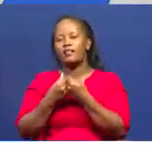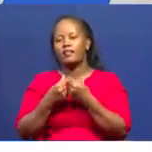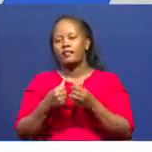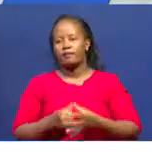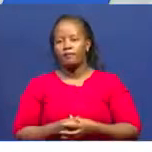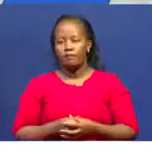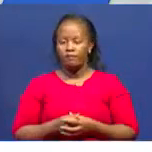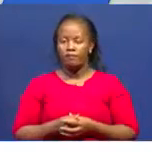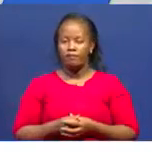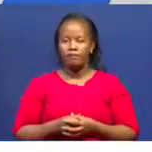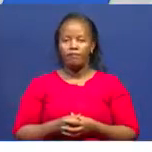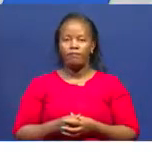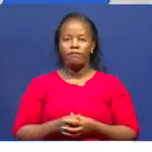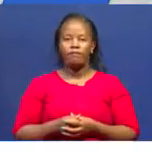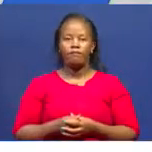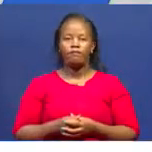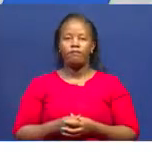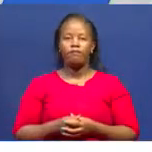in Nambole.